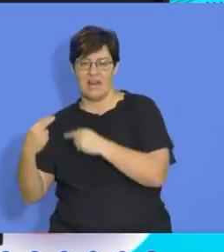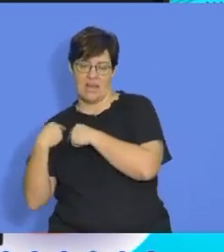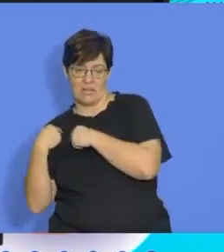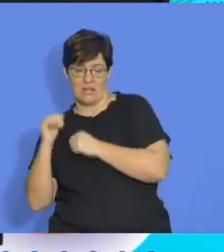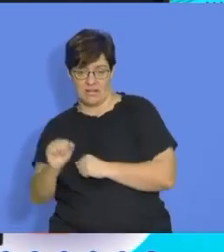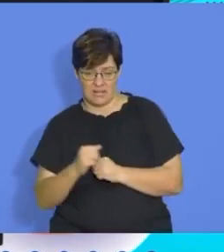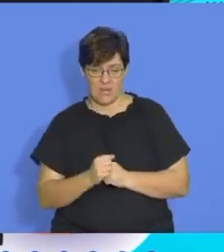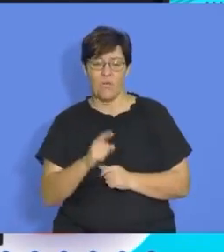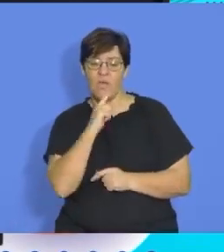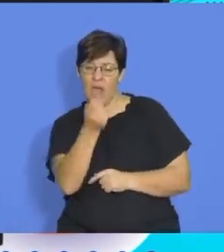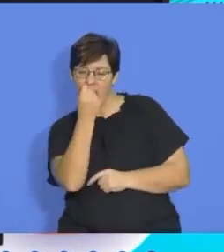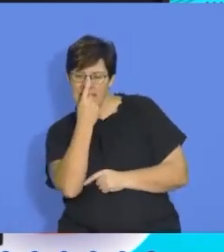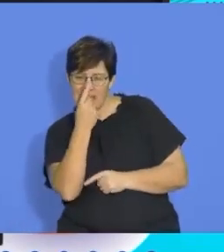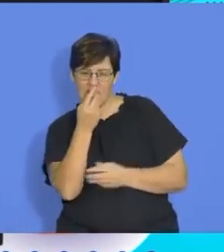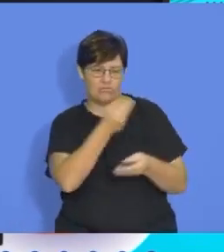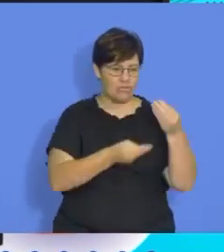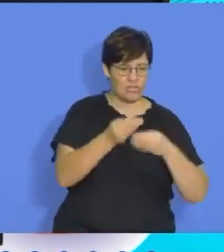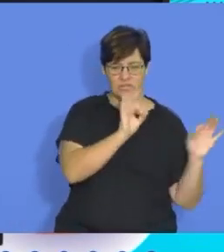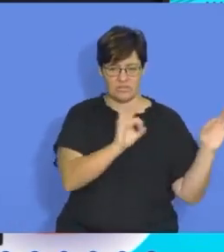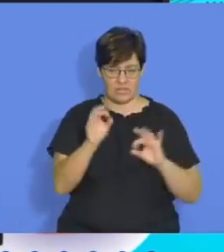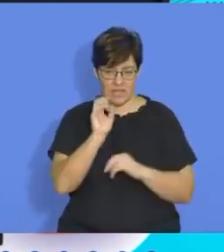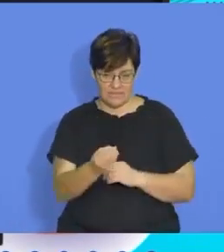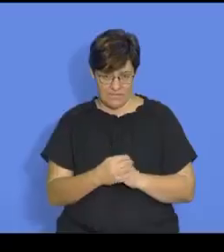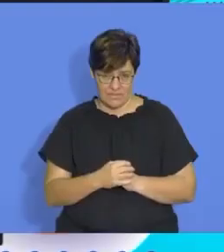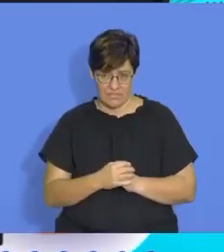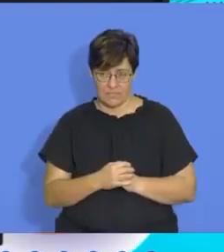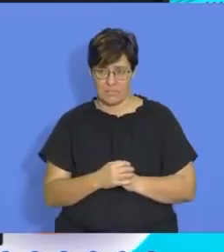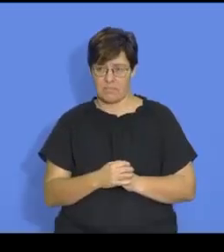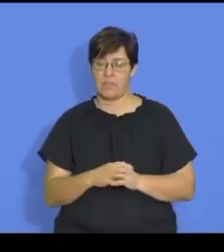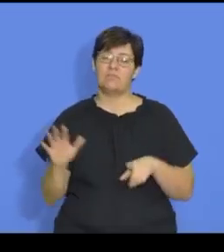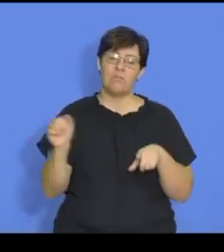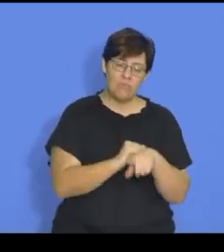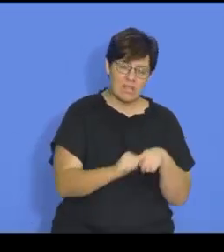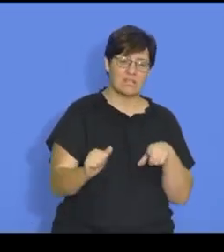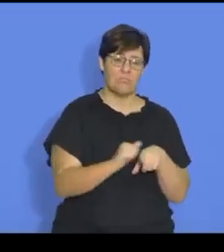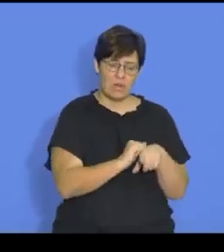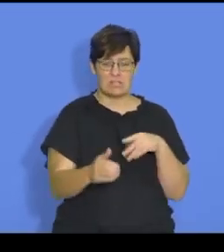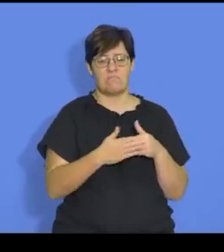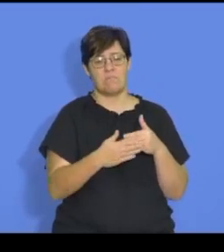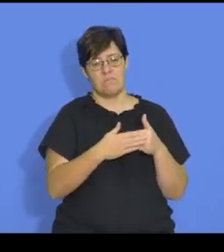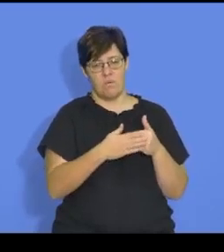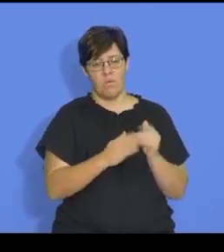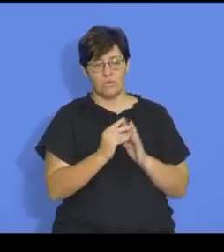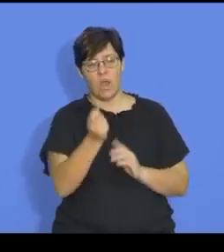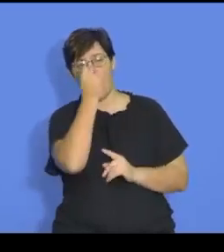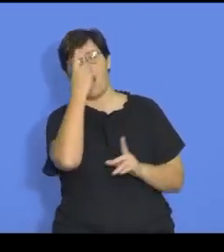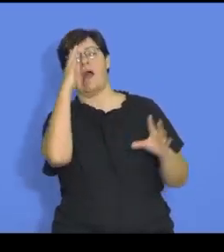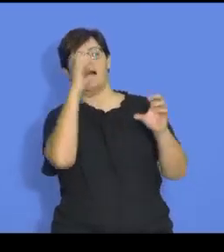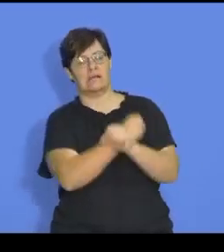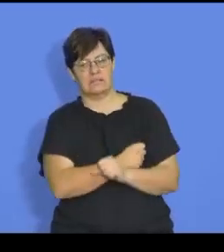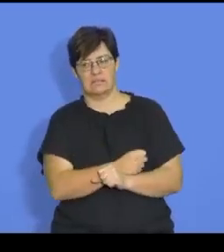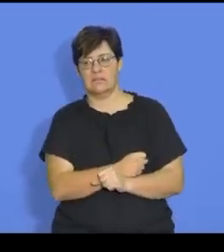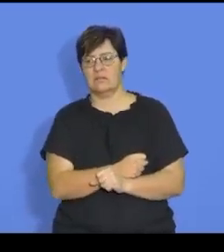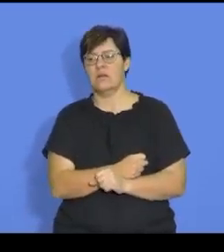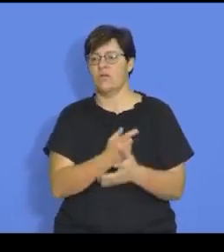whether or not you understand the unique transactions. As I mentioned before, practice, practice, practice,